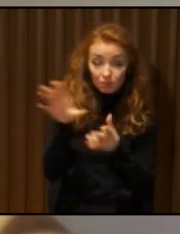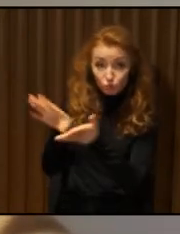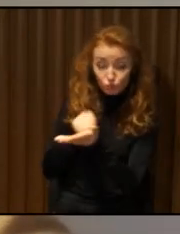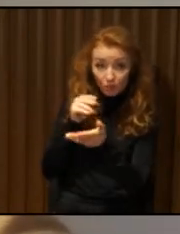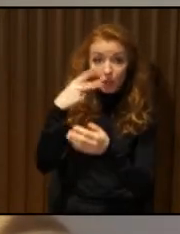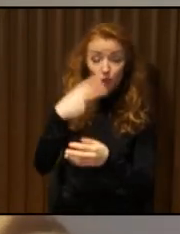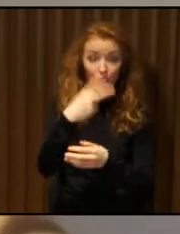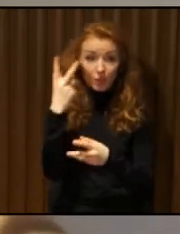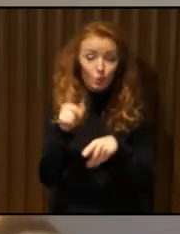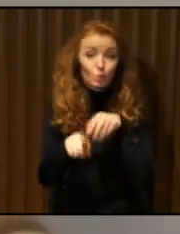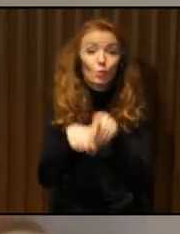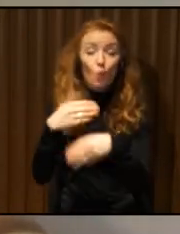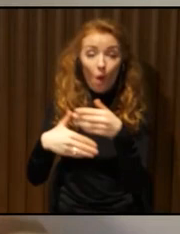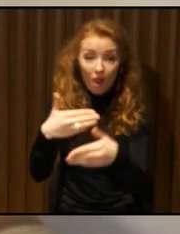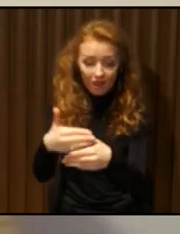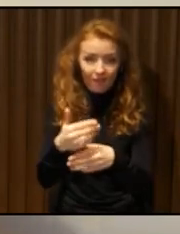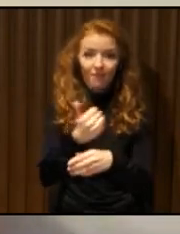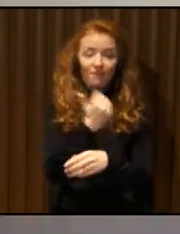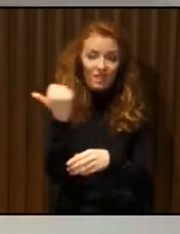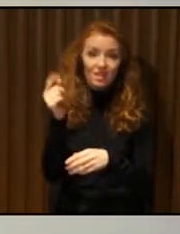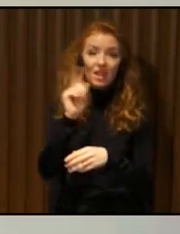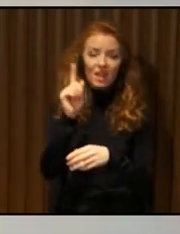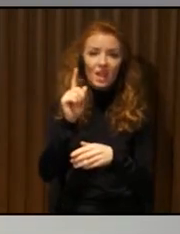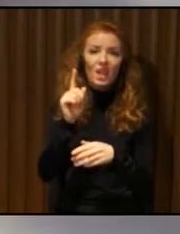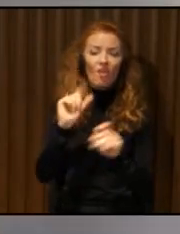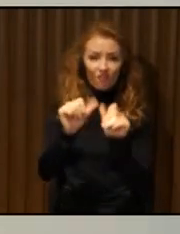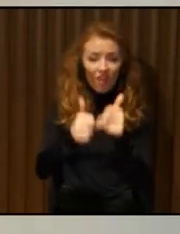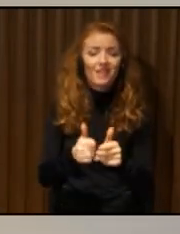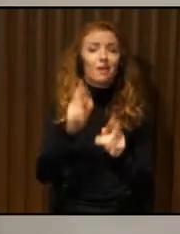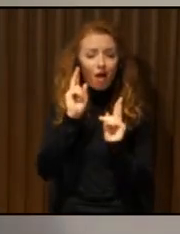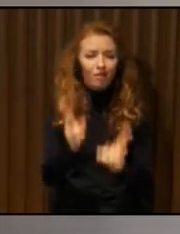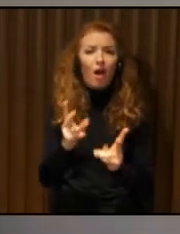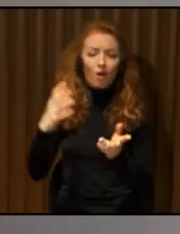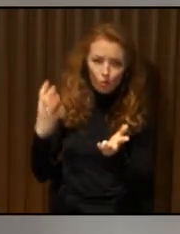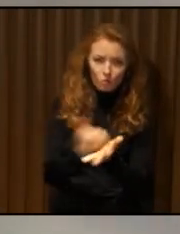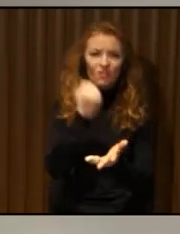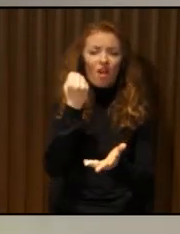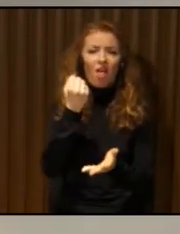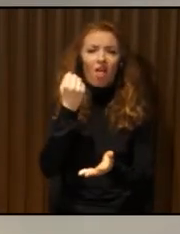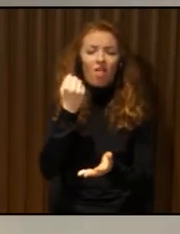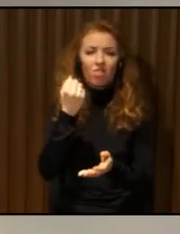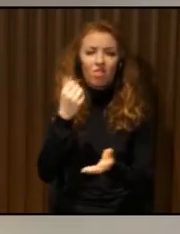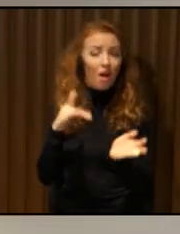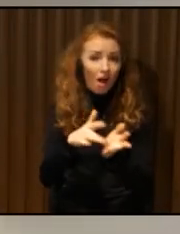magical senses or something. What kind of projects you talk about, and what is this special technology?